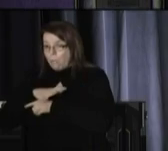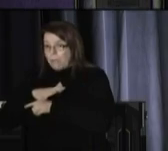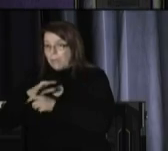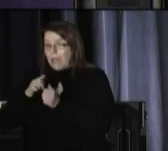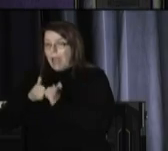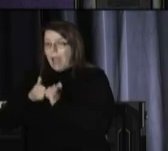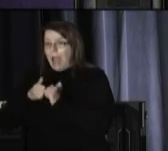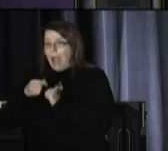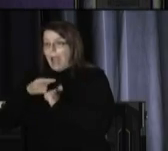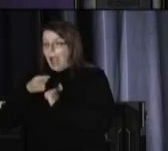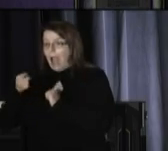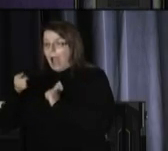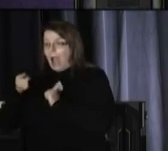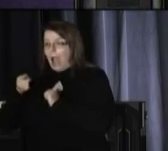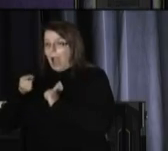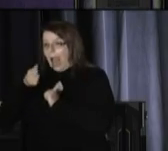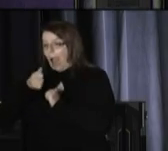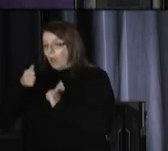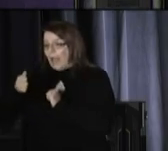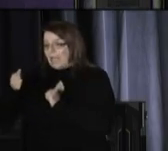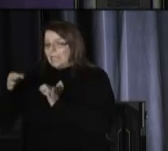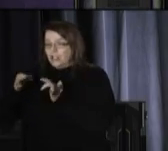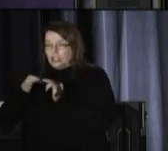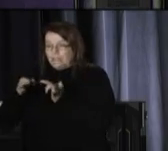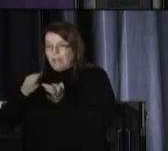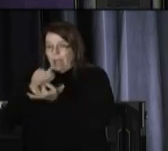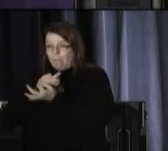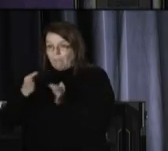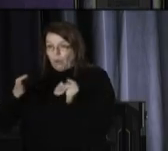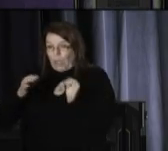each would define freedom differently,